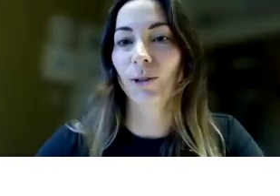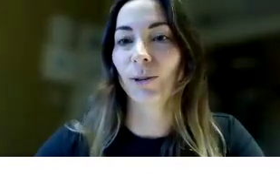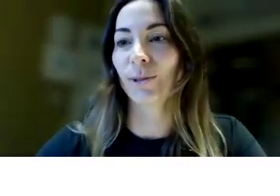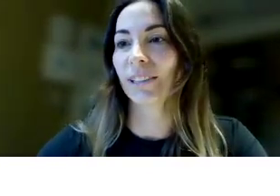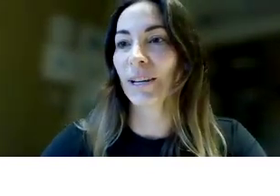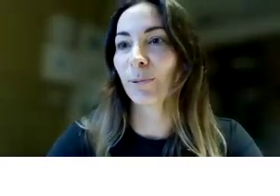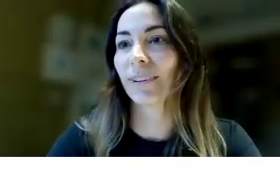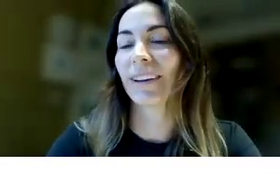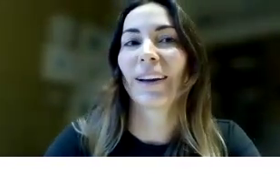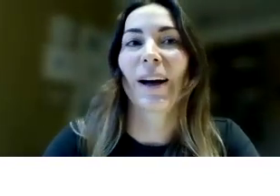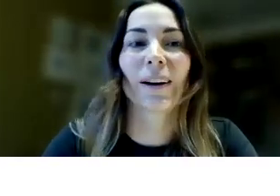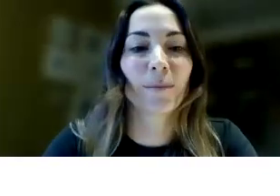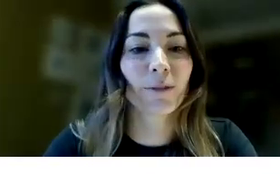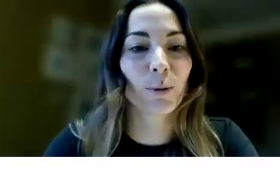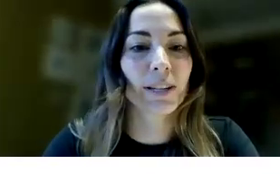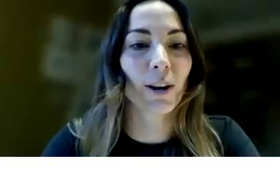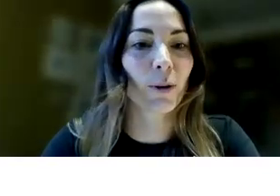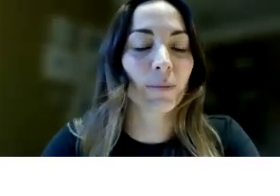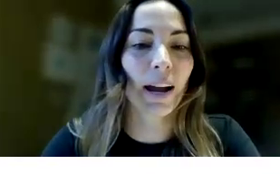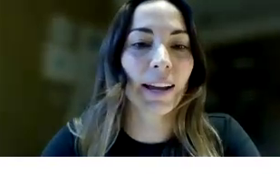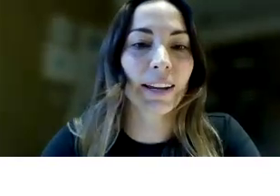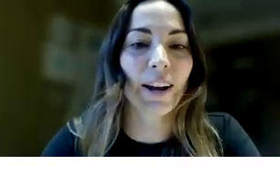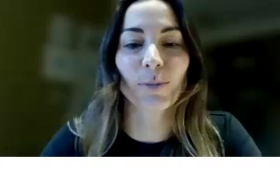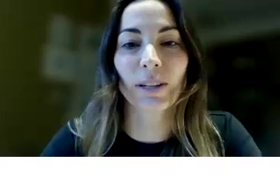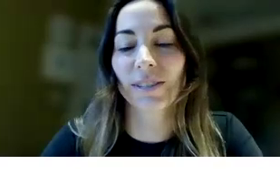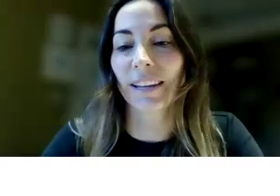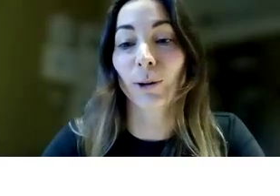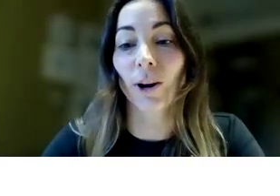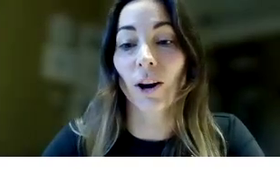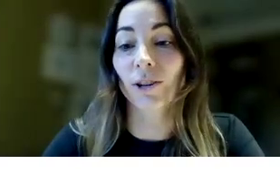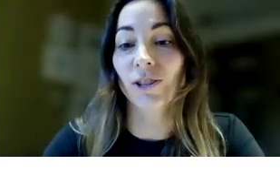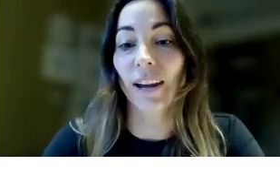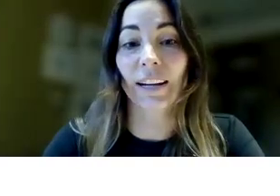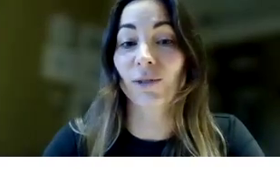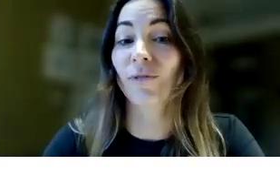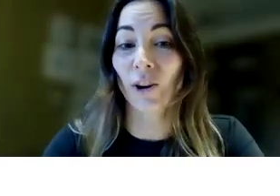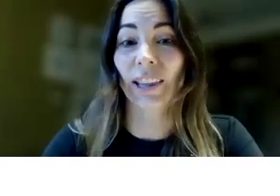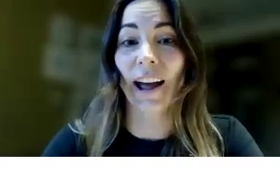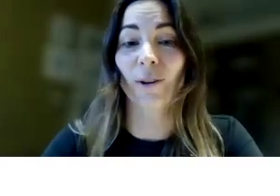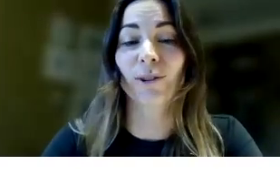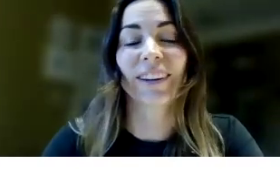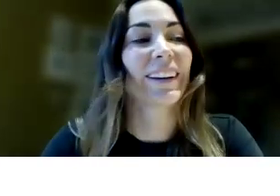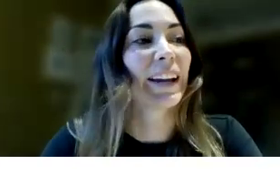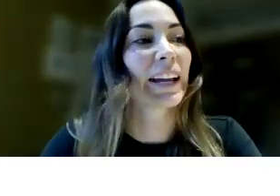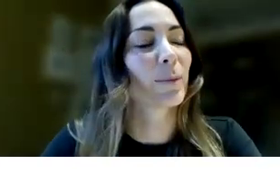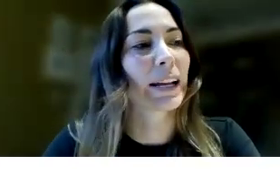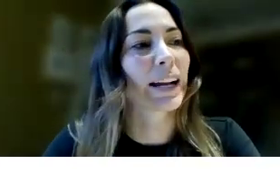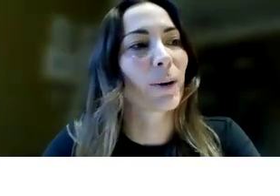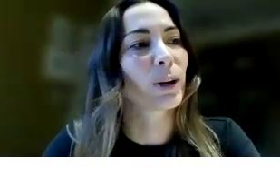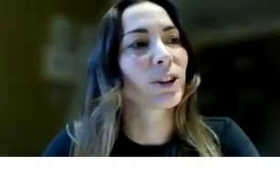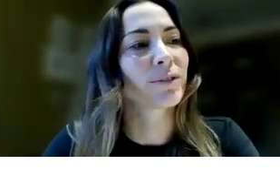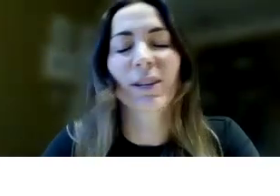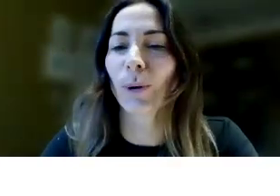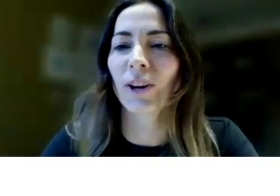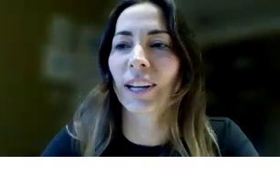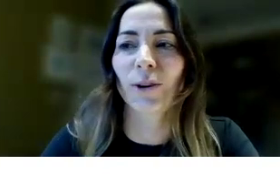was trying to go to sleep a few weeks ago, and my husband is in the garage and it's very loud. And I'm like,